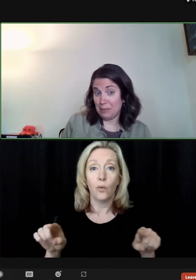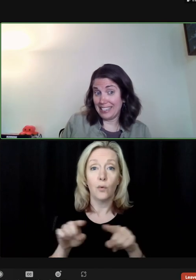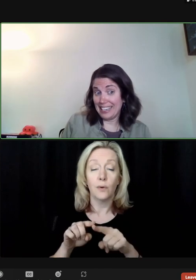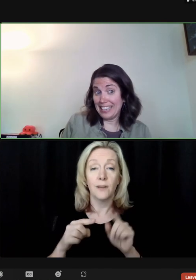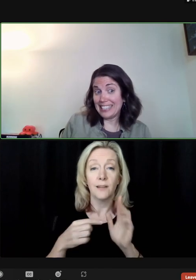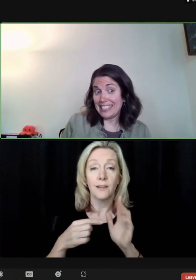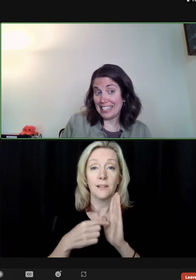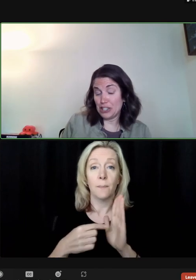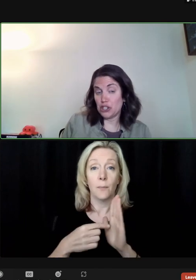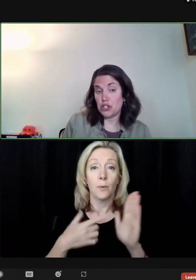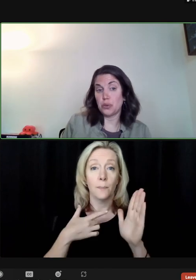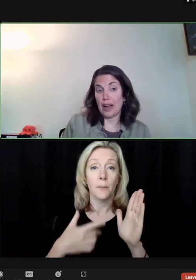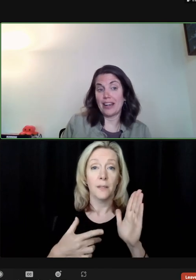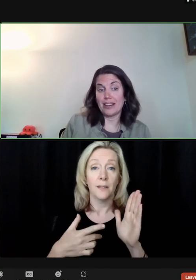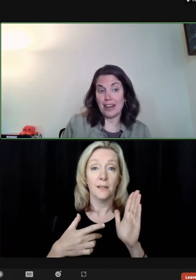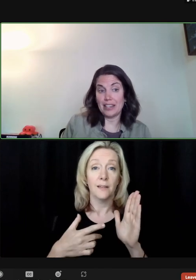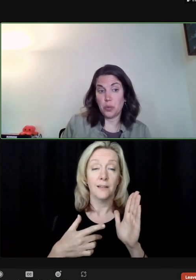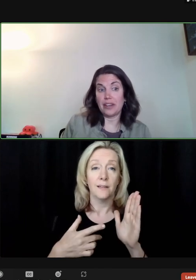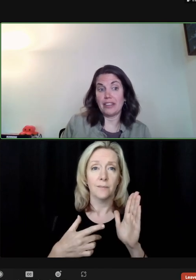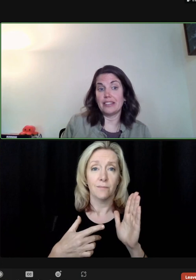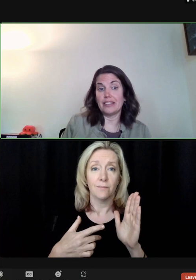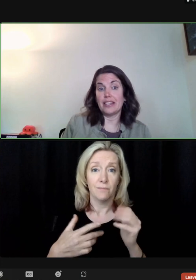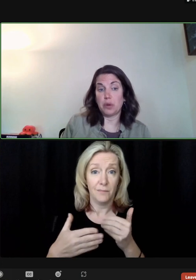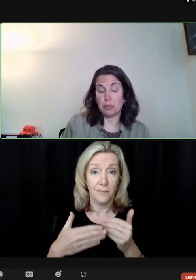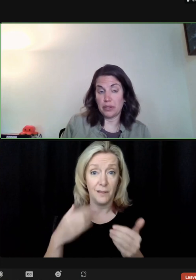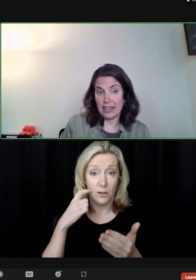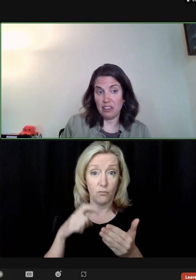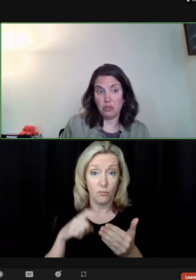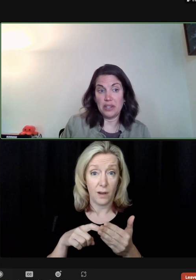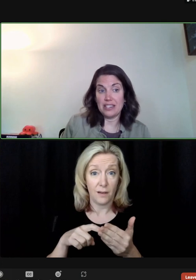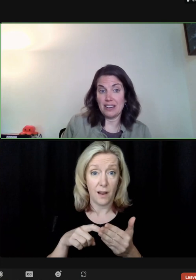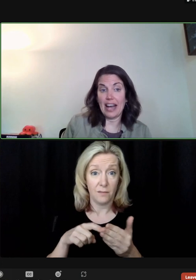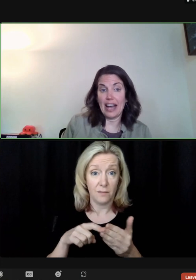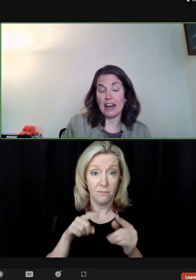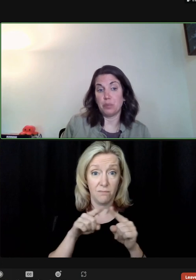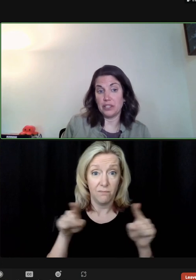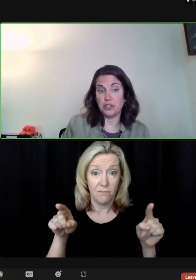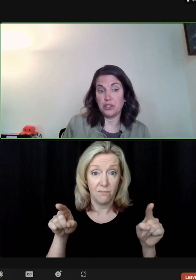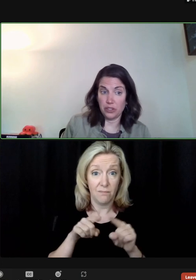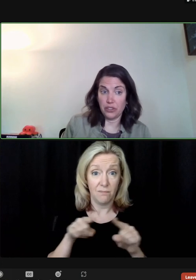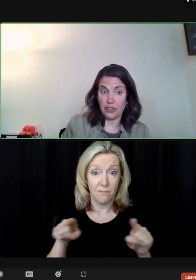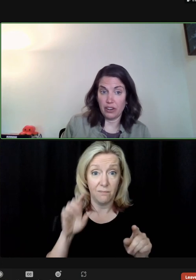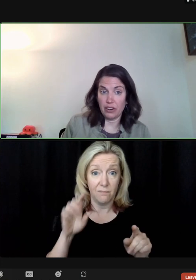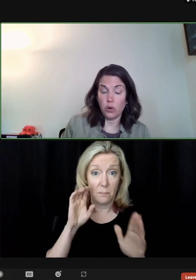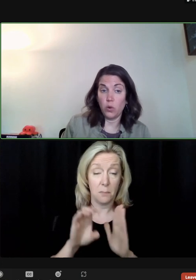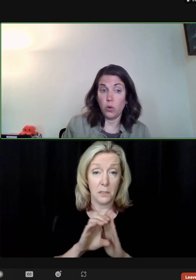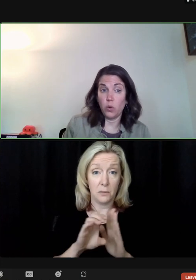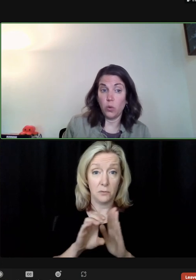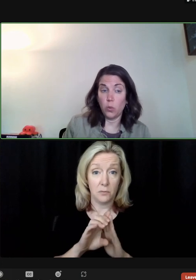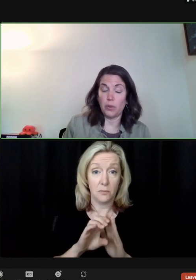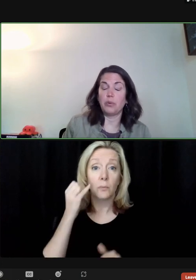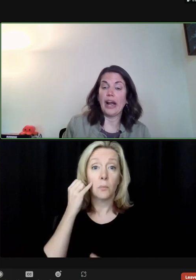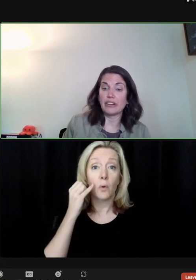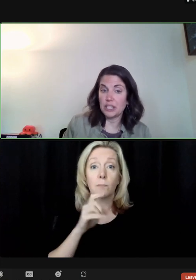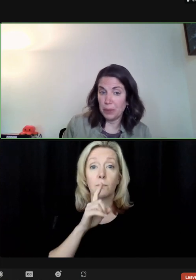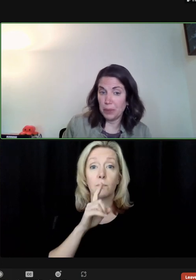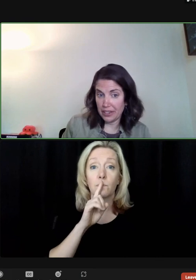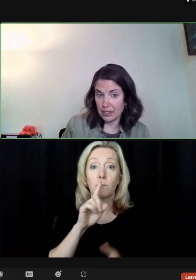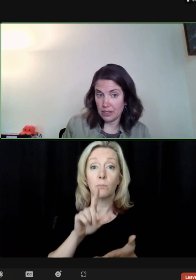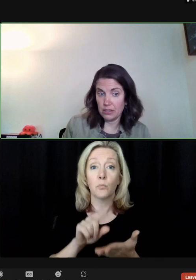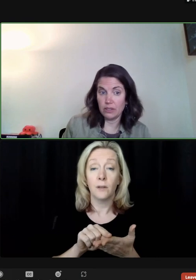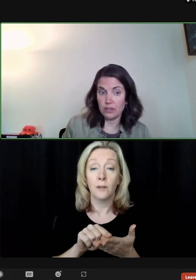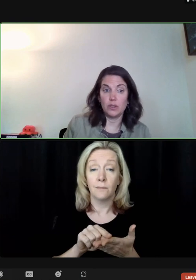how easy is it to recognize what these things represent if we did not have the printed words on there, or the